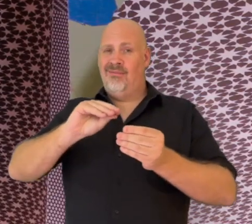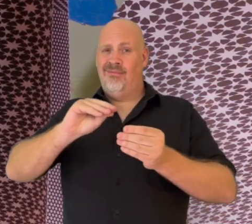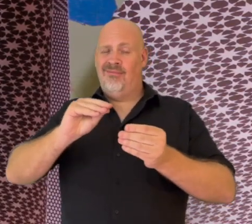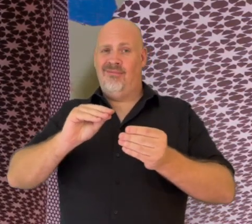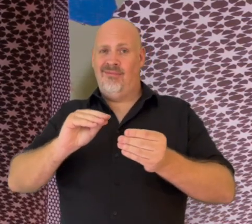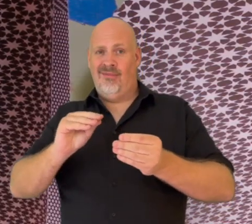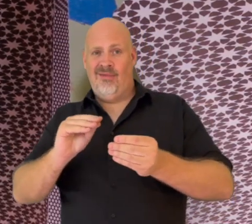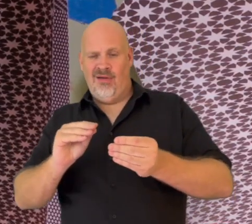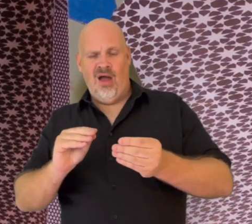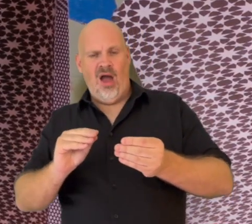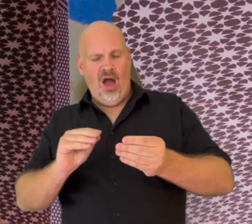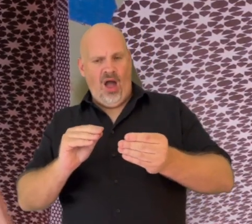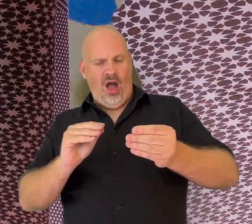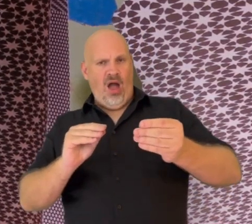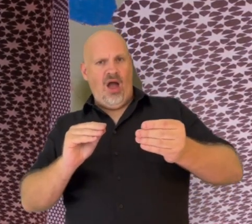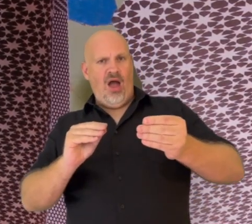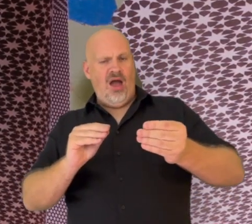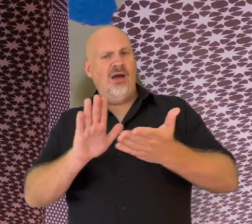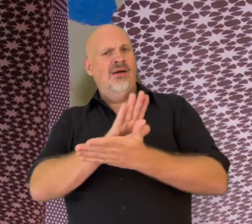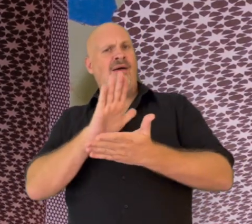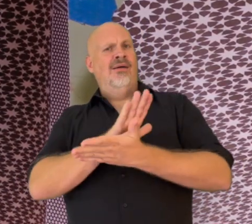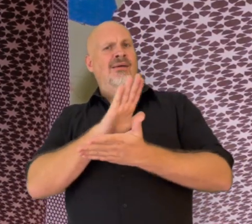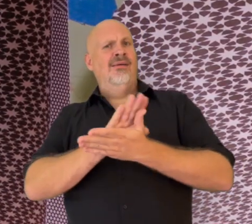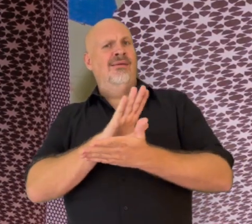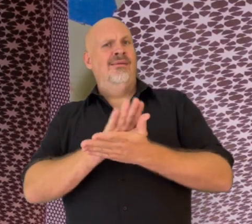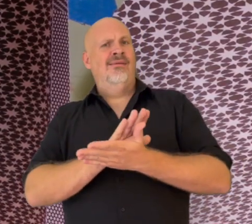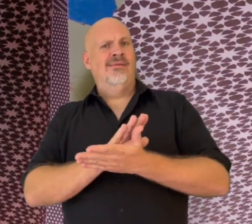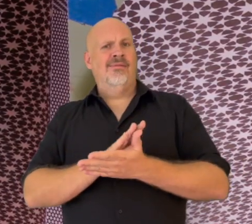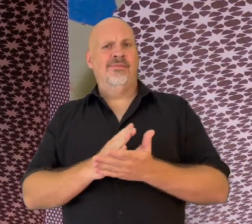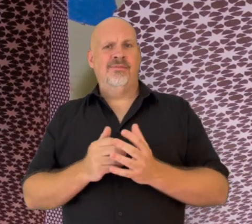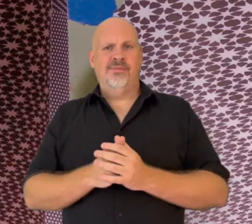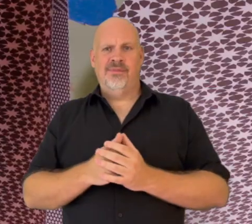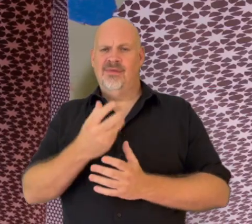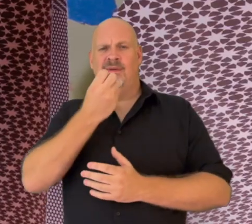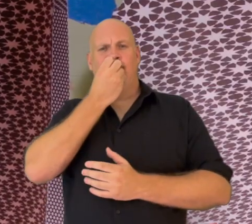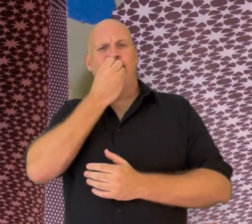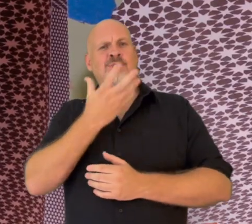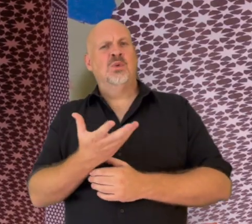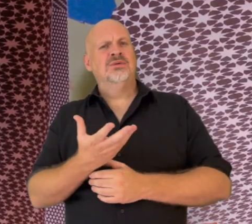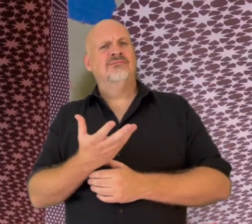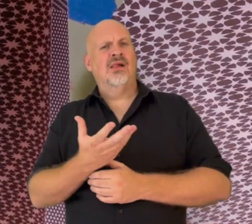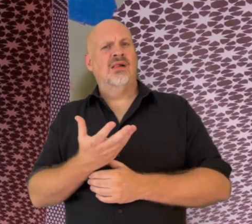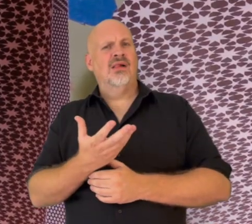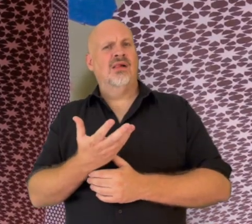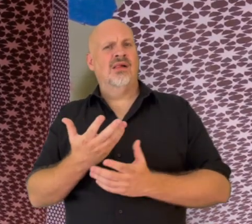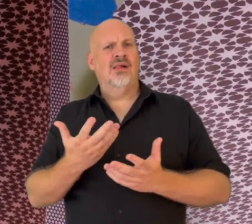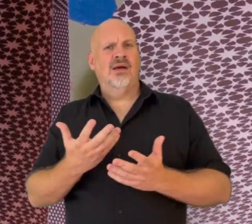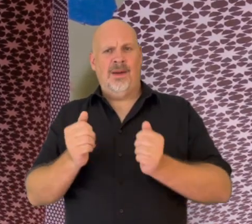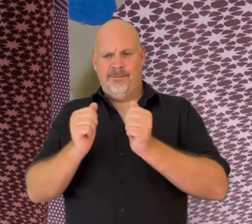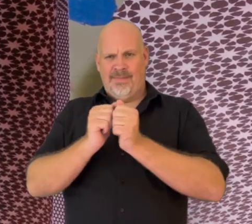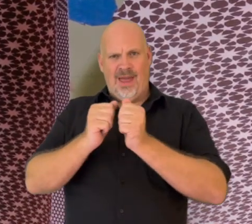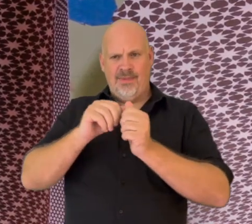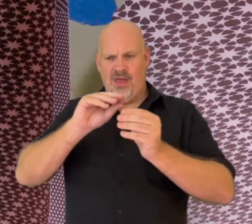But there's pleasure in it. And there's something beautiful about the way the paper